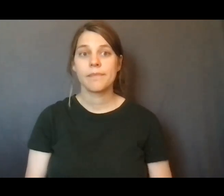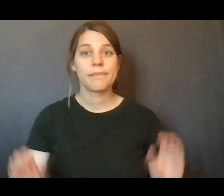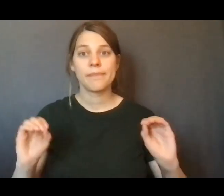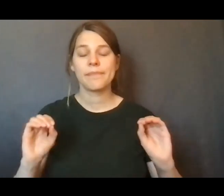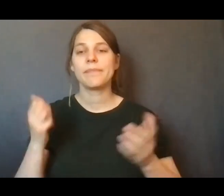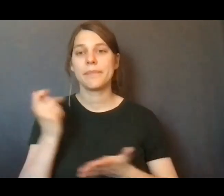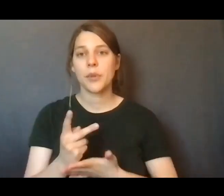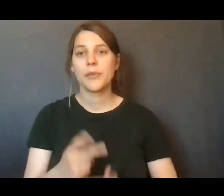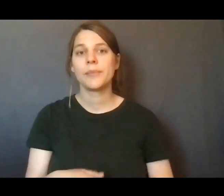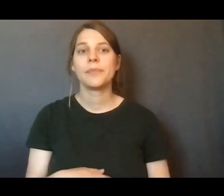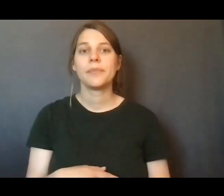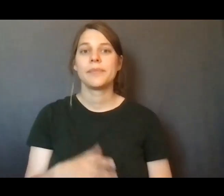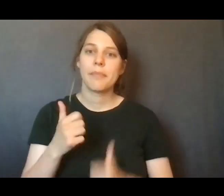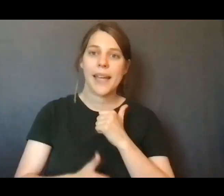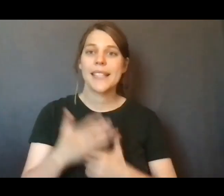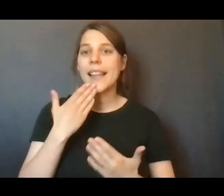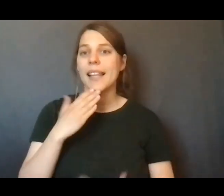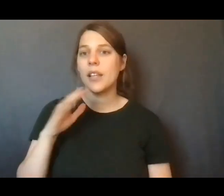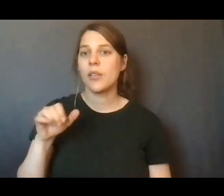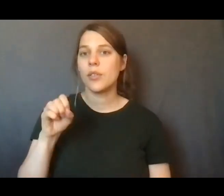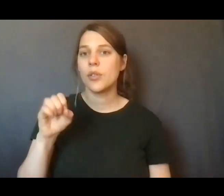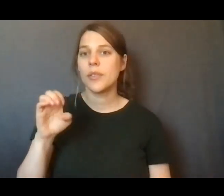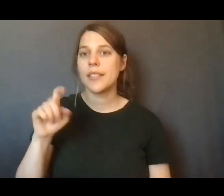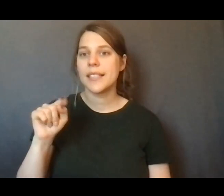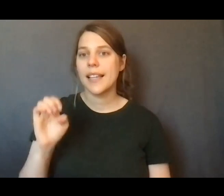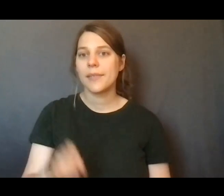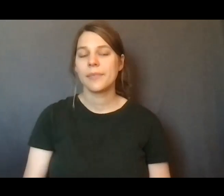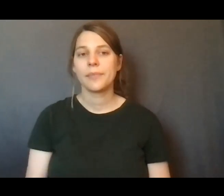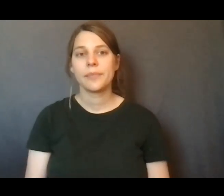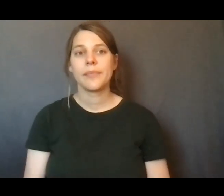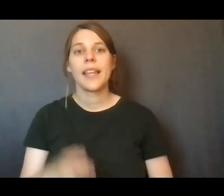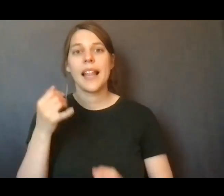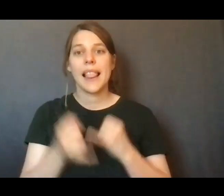carries. Thanks, Joseph. Thank you. And then